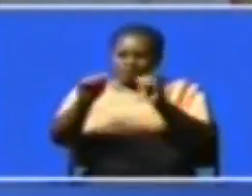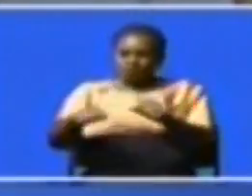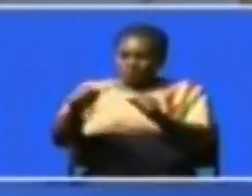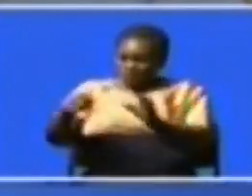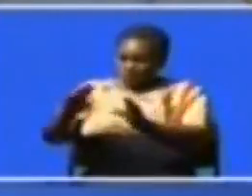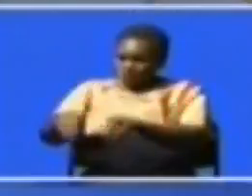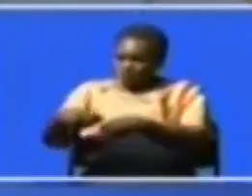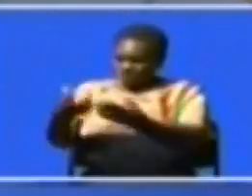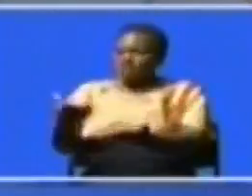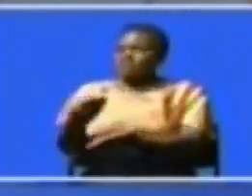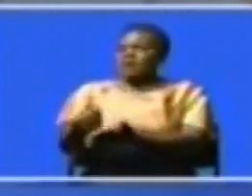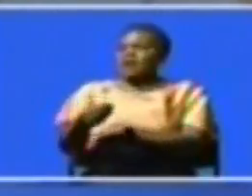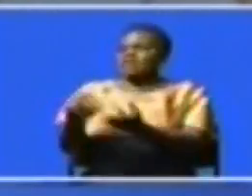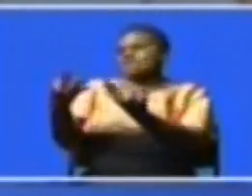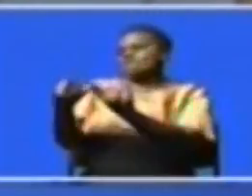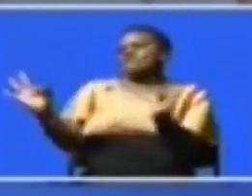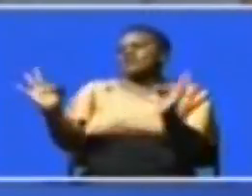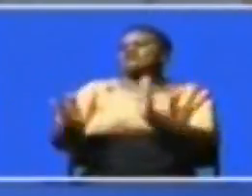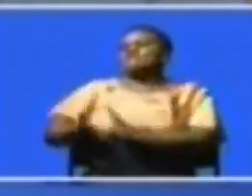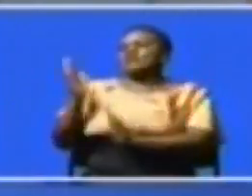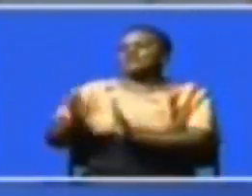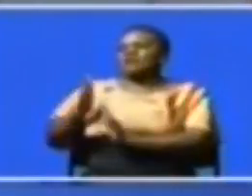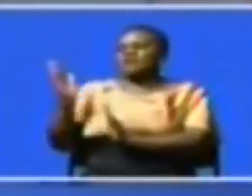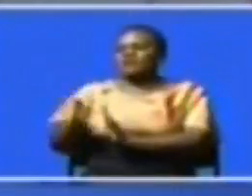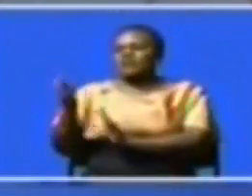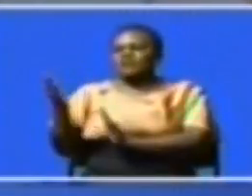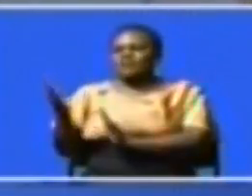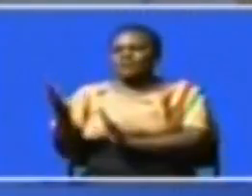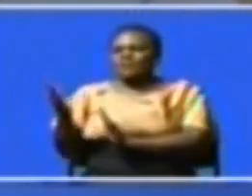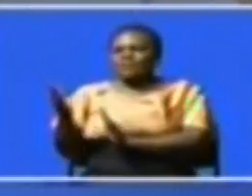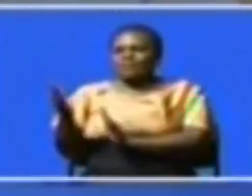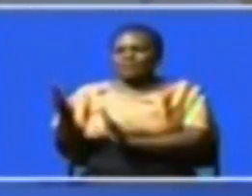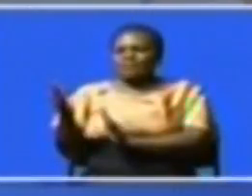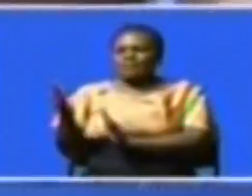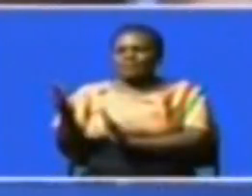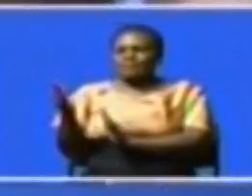afford those amounts of money that the court would place would then be able to afford those amounts. Kenya.